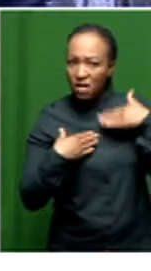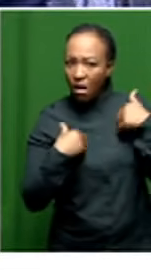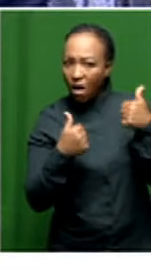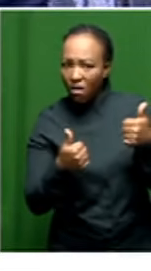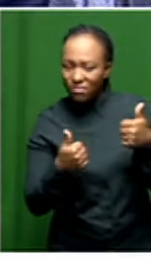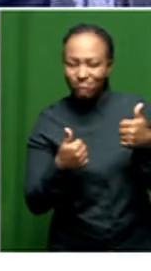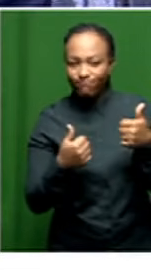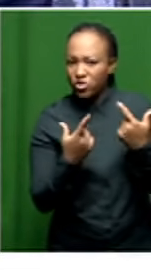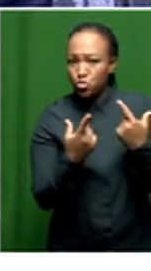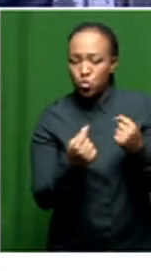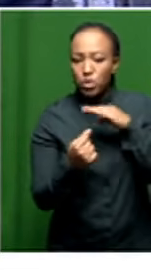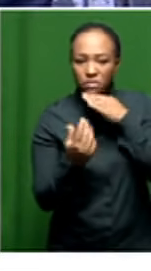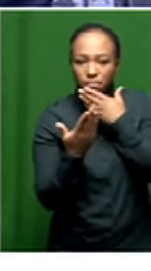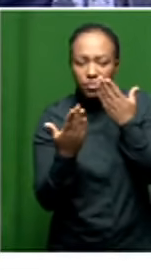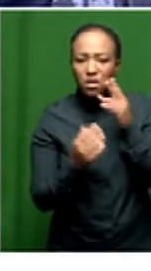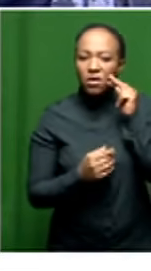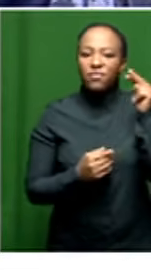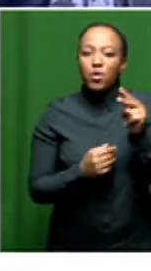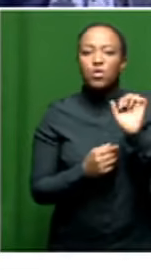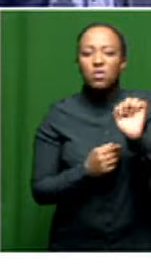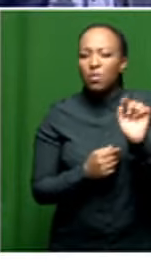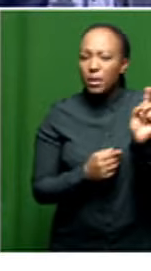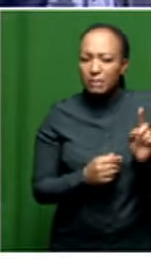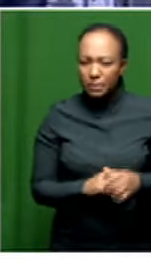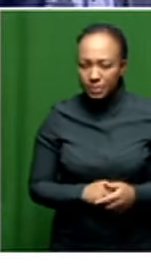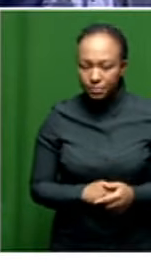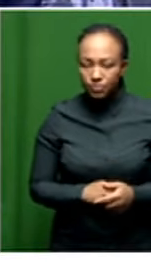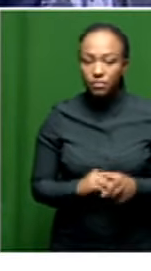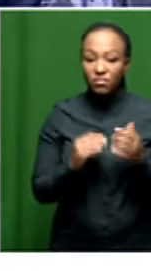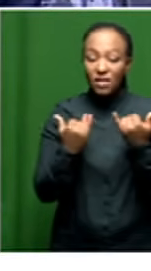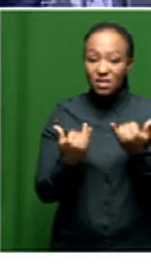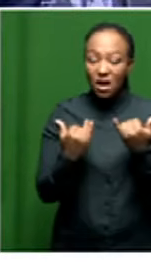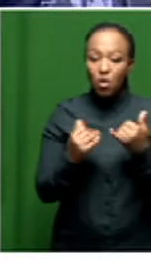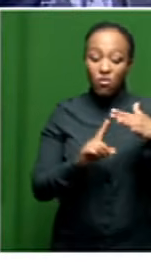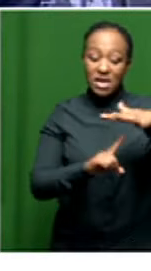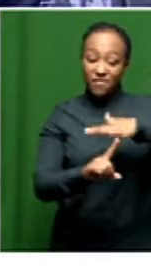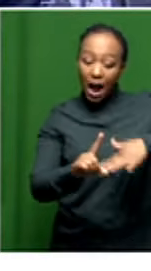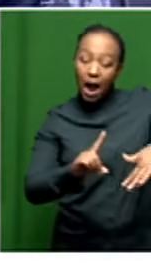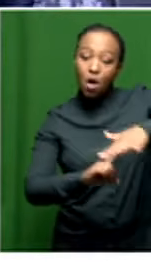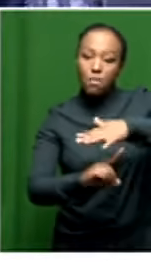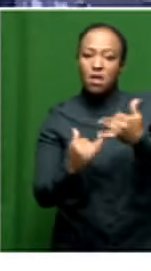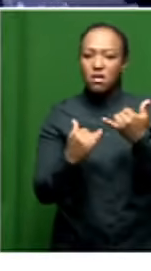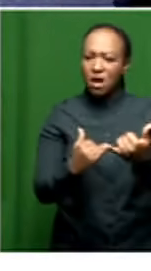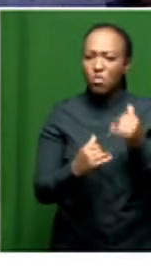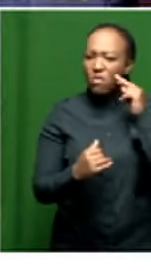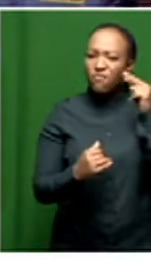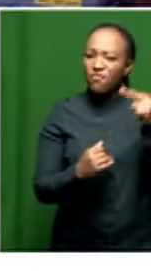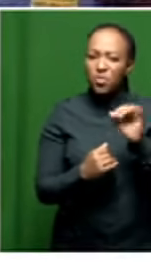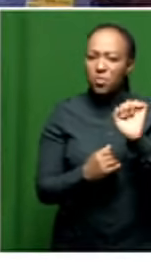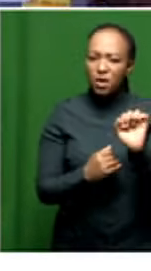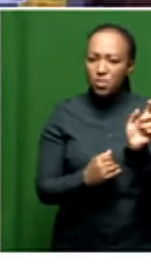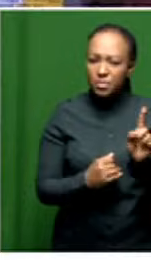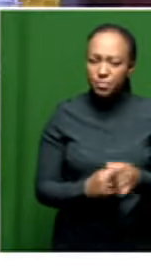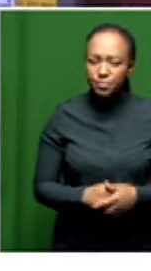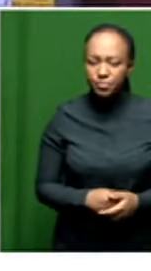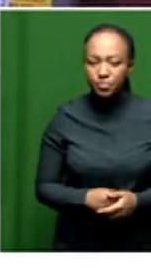well-being. What is your views on this when we are sitting in the environment that we are right now?